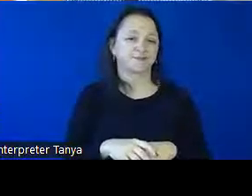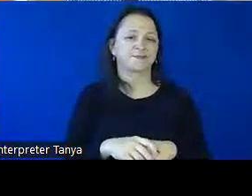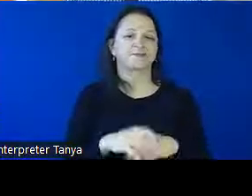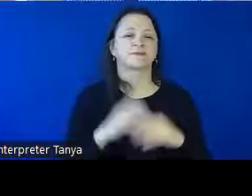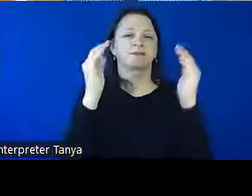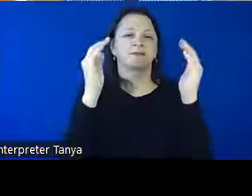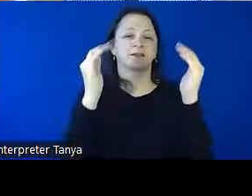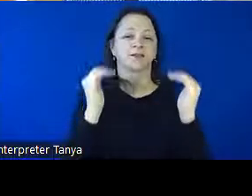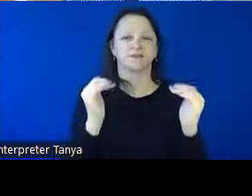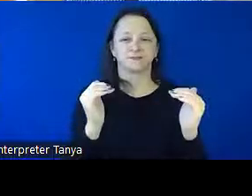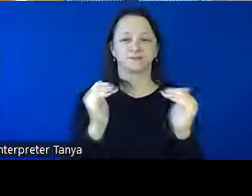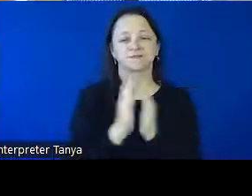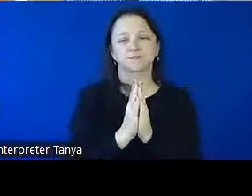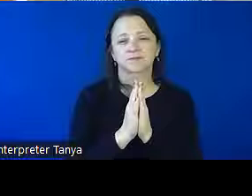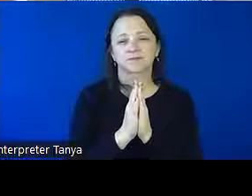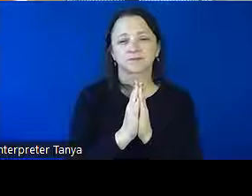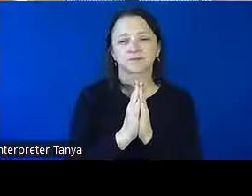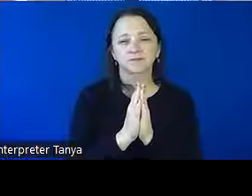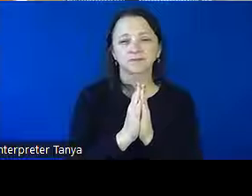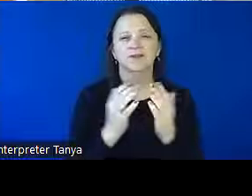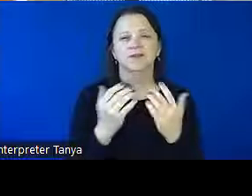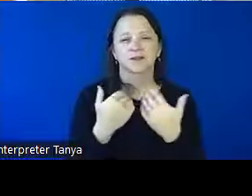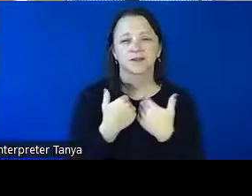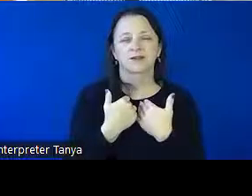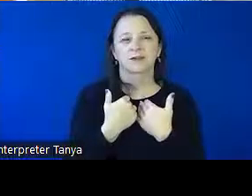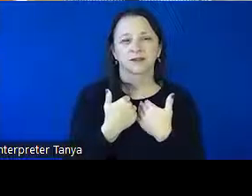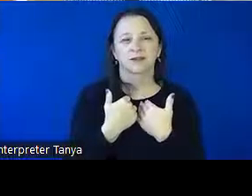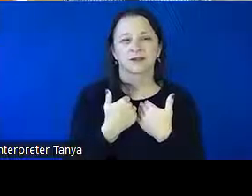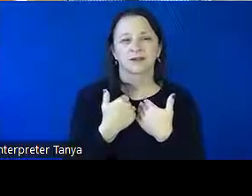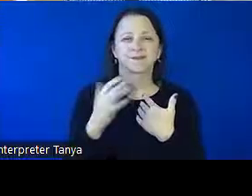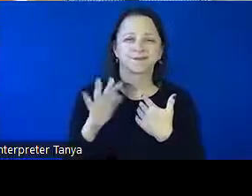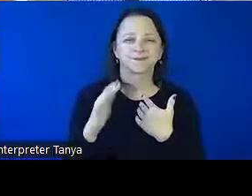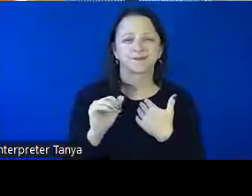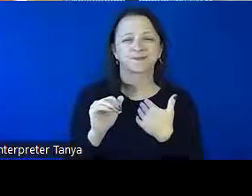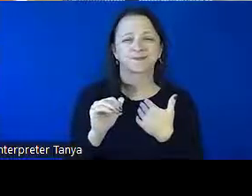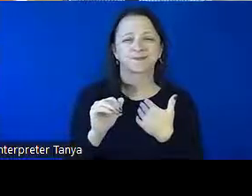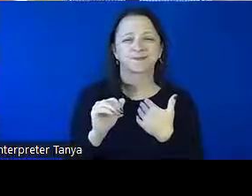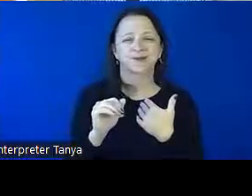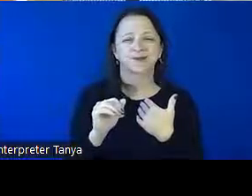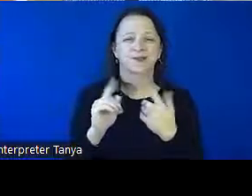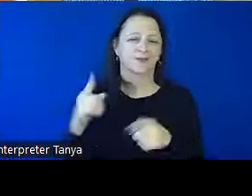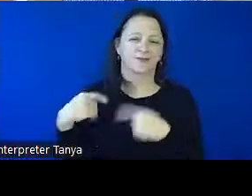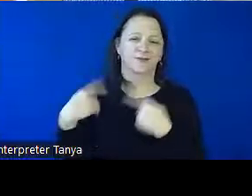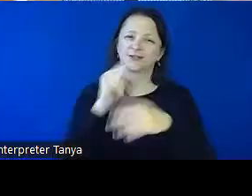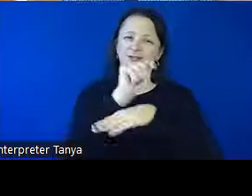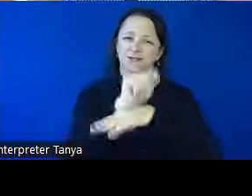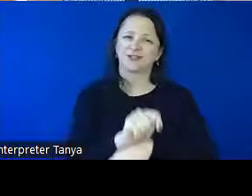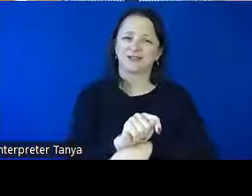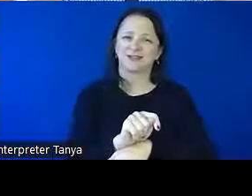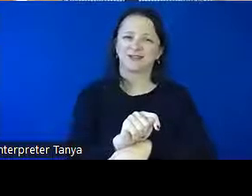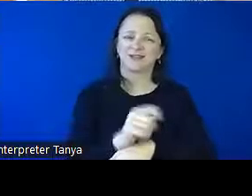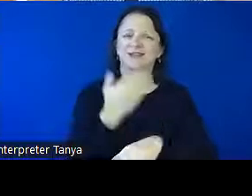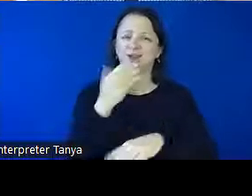that, we have this kind of long-standing tradition, which is good